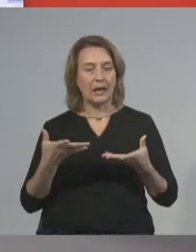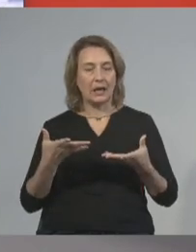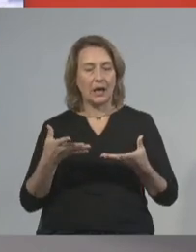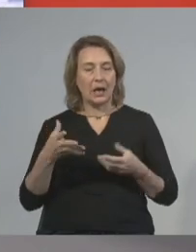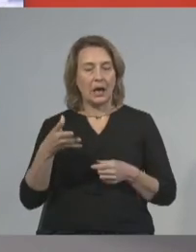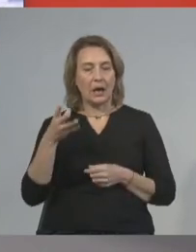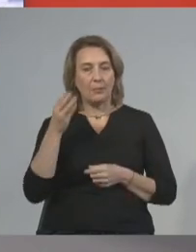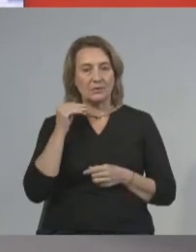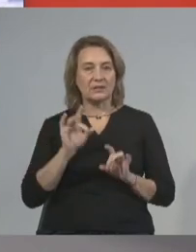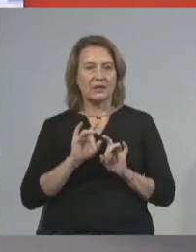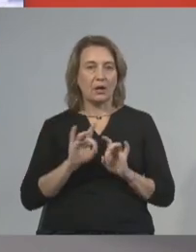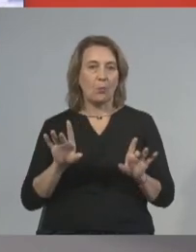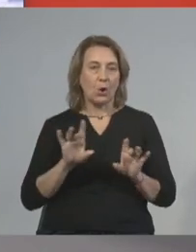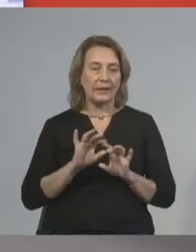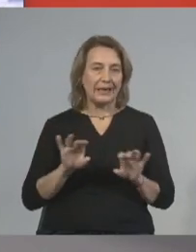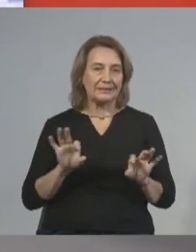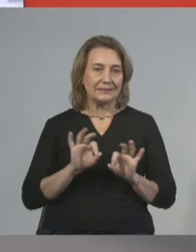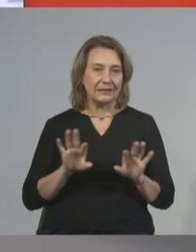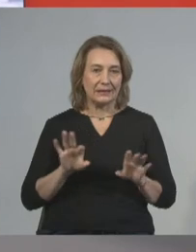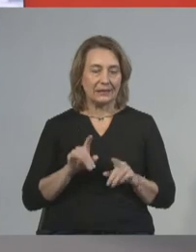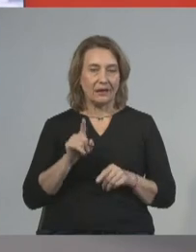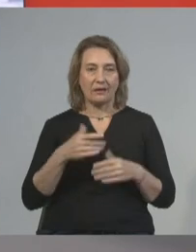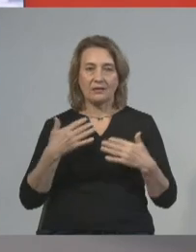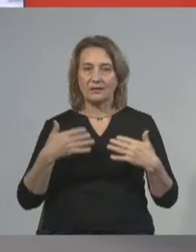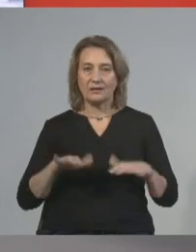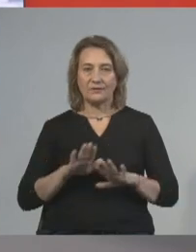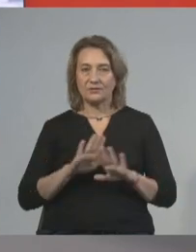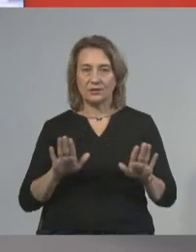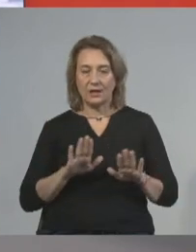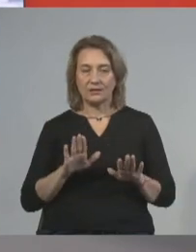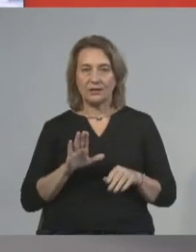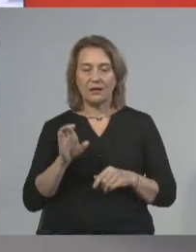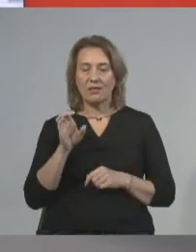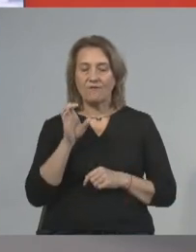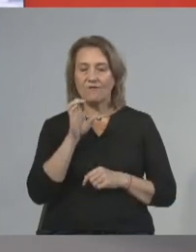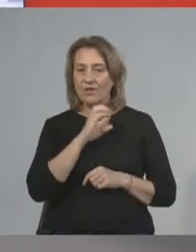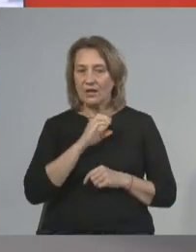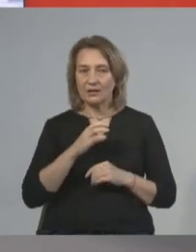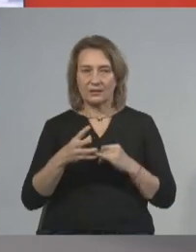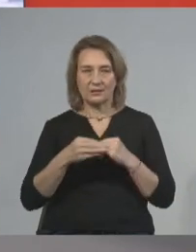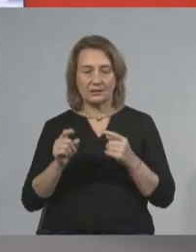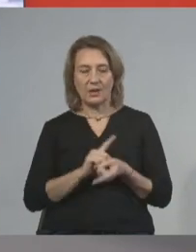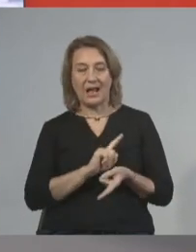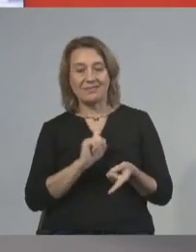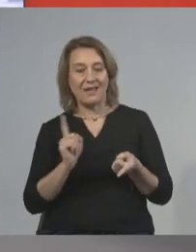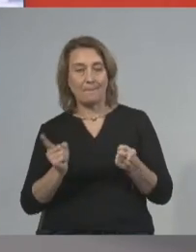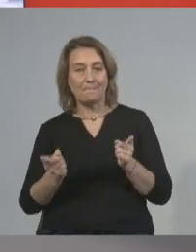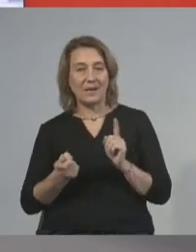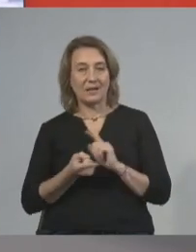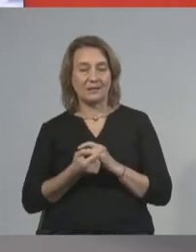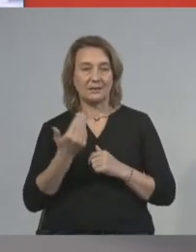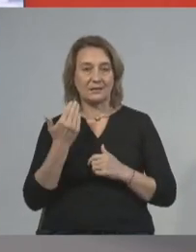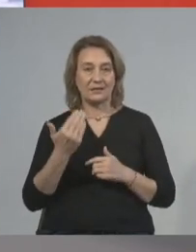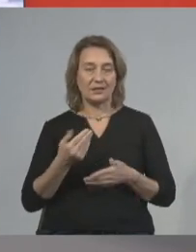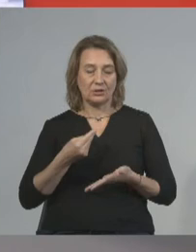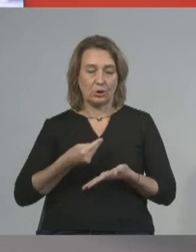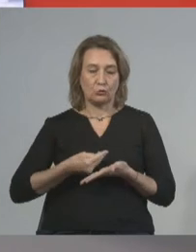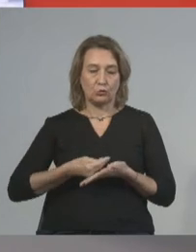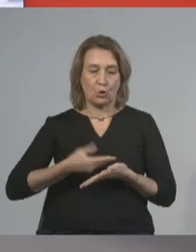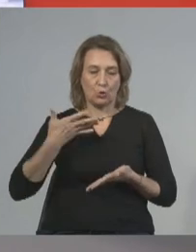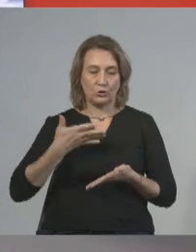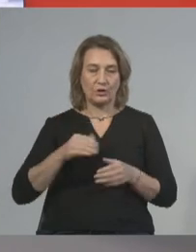market reform and to explain in plain words that this is not the loss of the land but